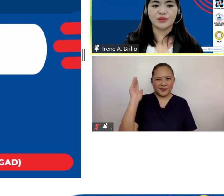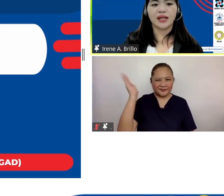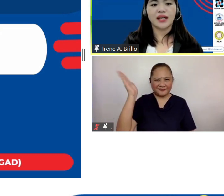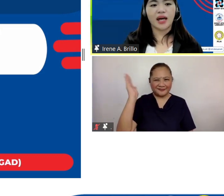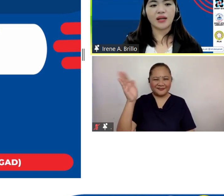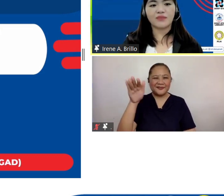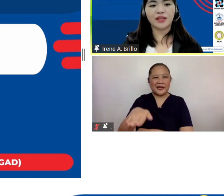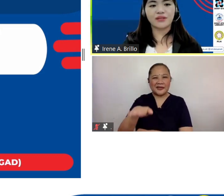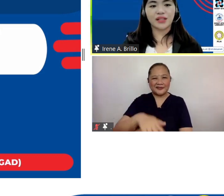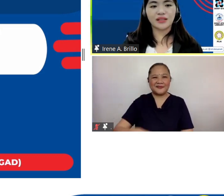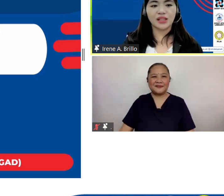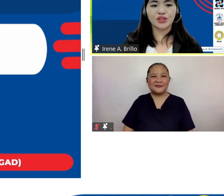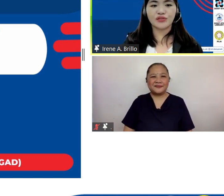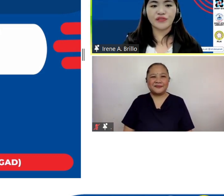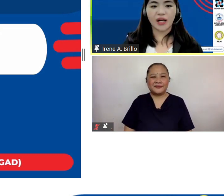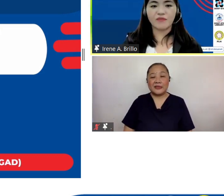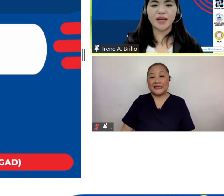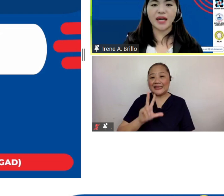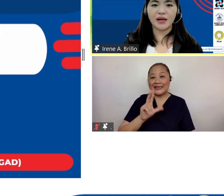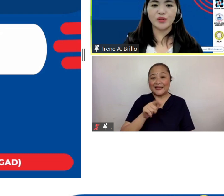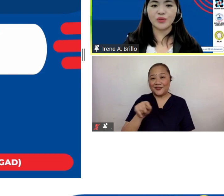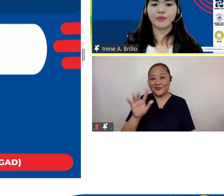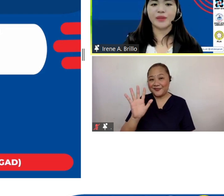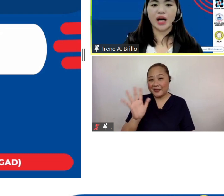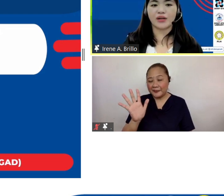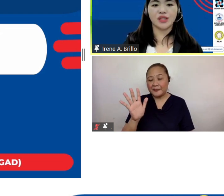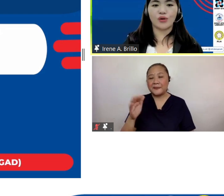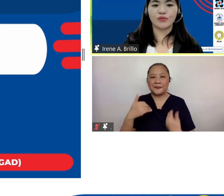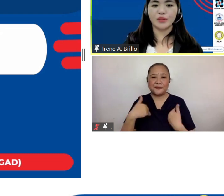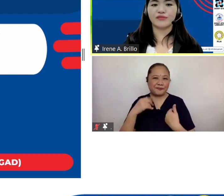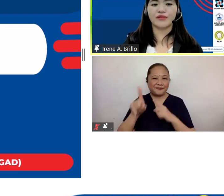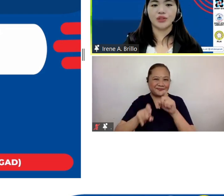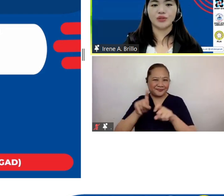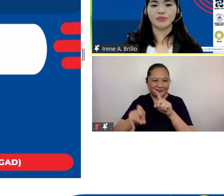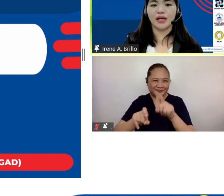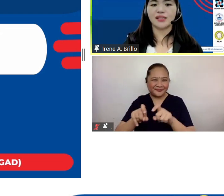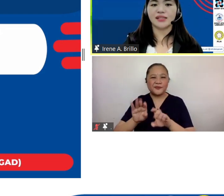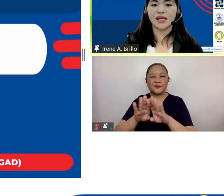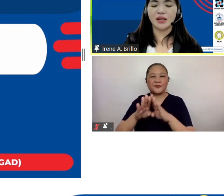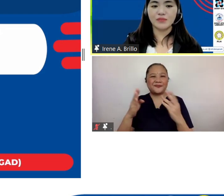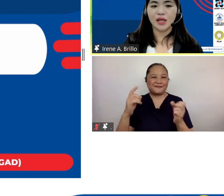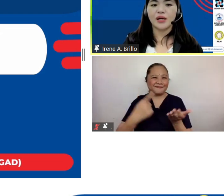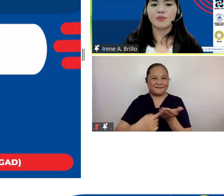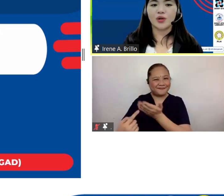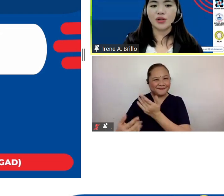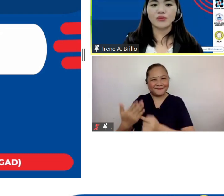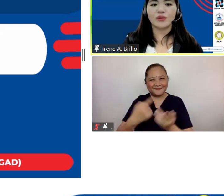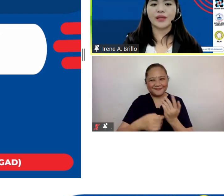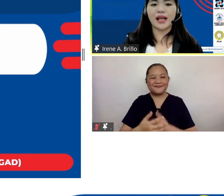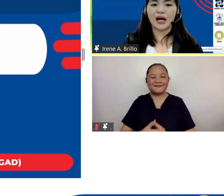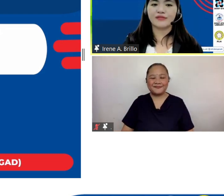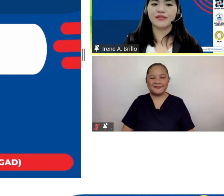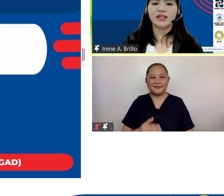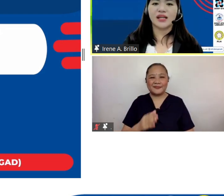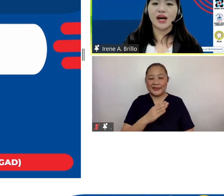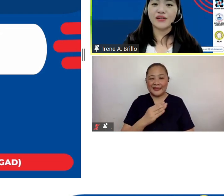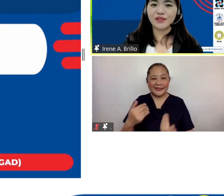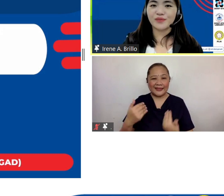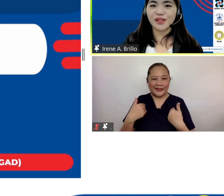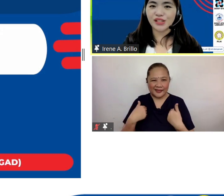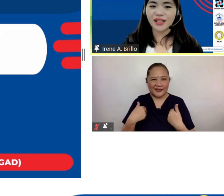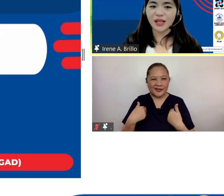afternoon. And by 3:30 to 5 p.m., we will be have the open forum. And the same po, we will have